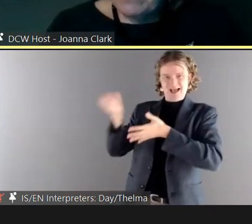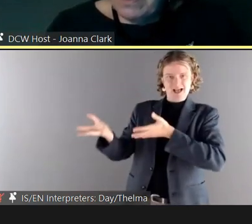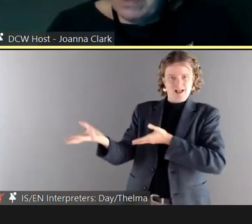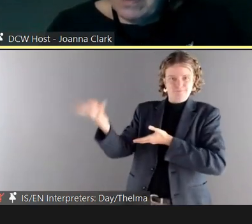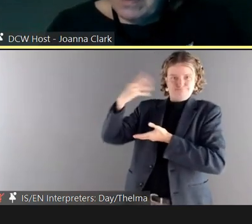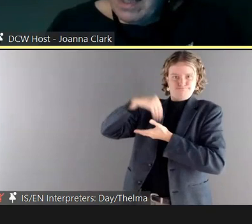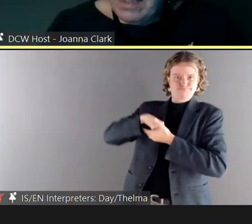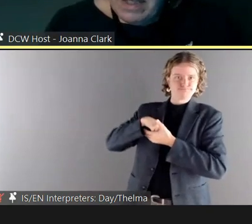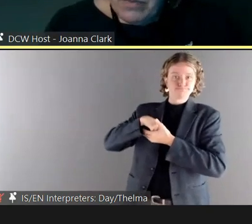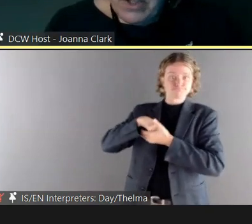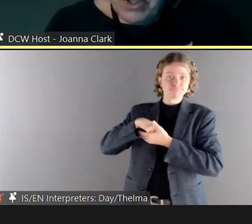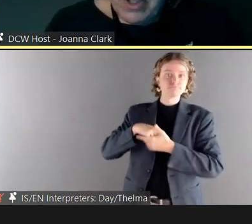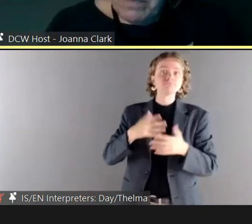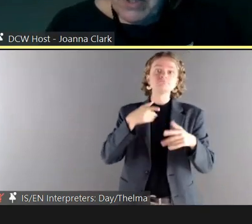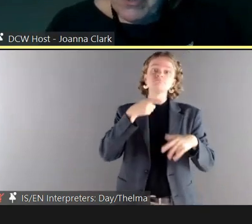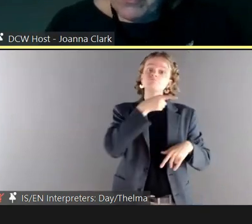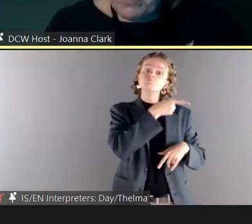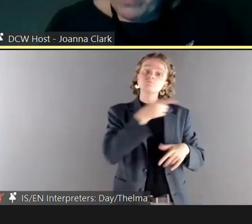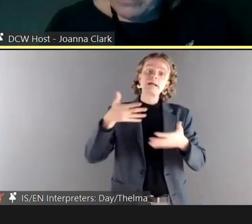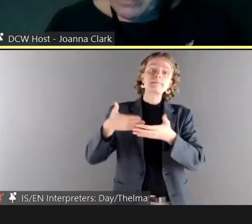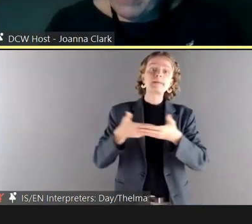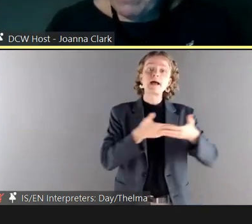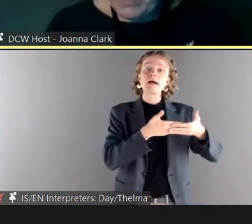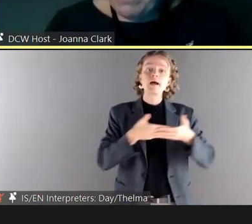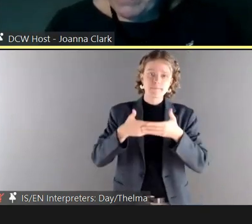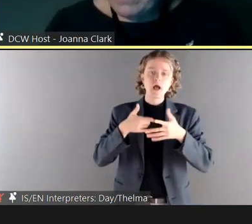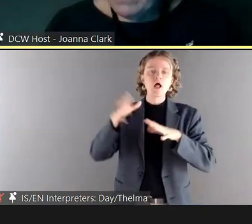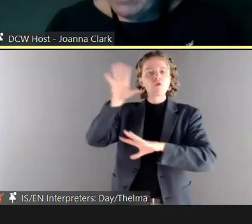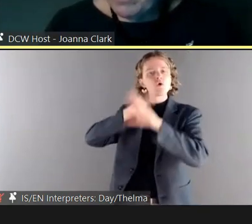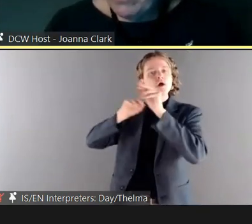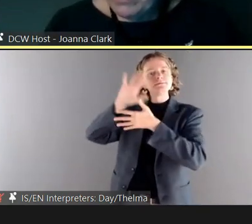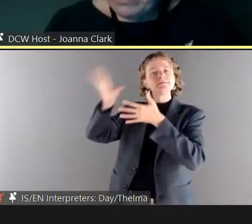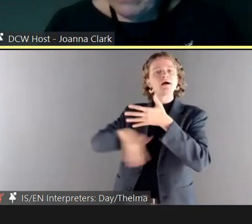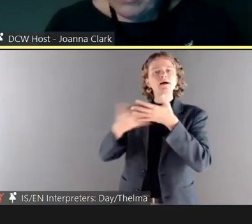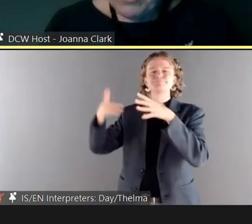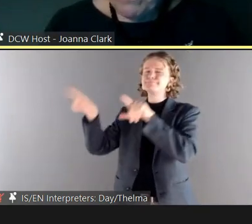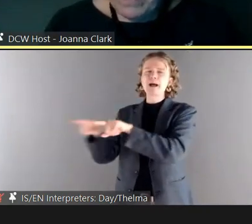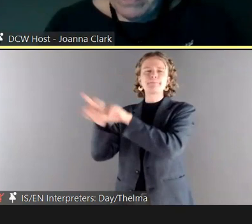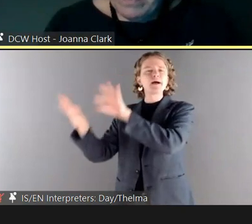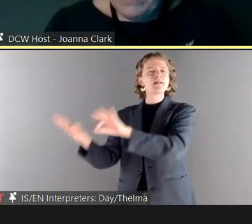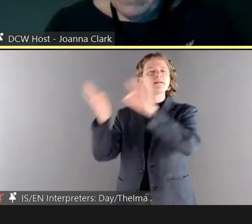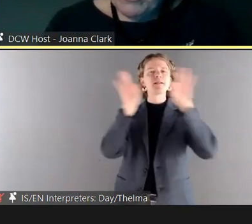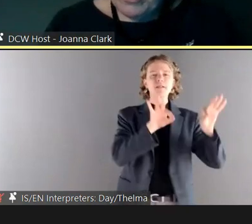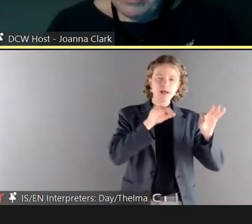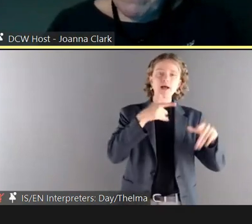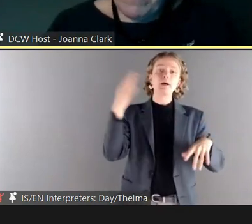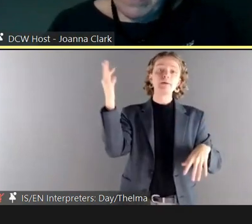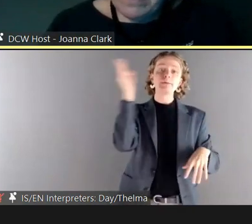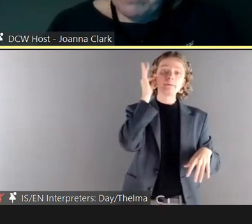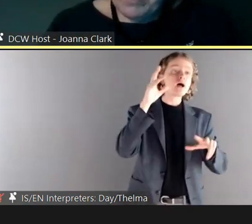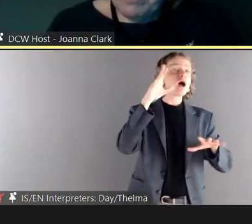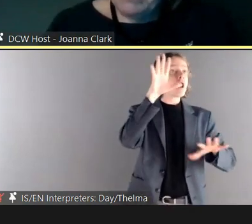babies will learn sign language in much the same way as hearing babies learn a spoken language. And they'll